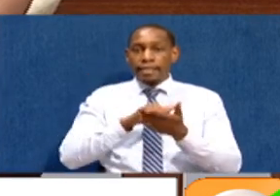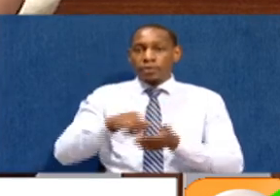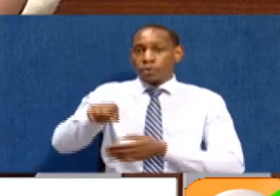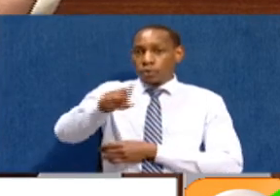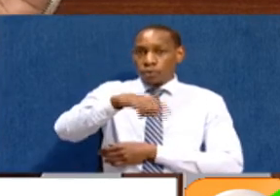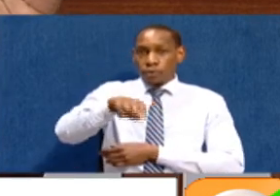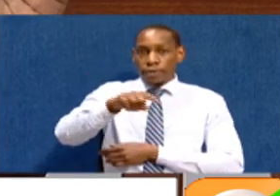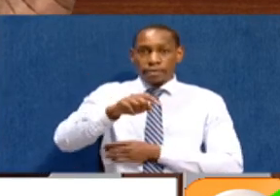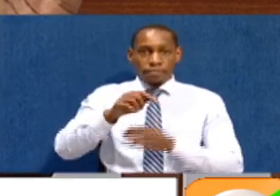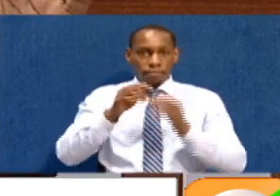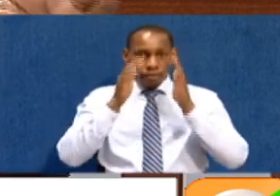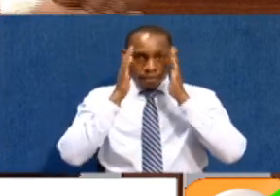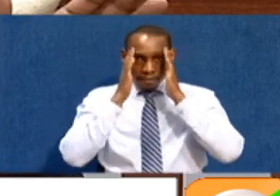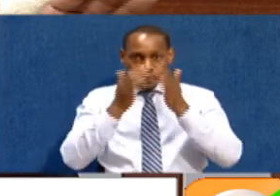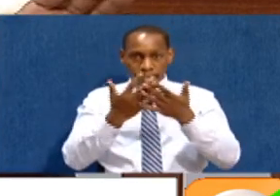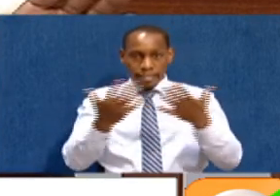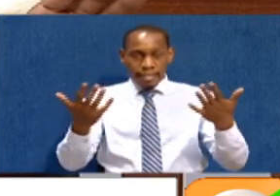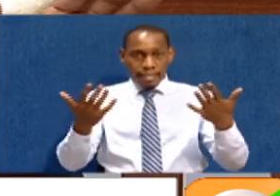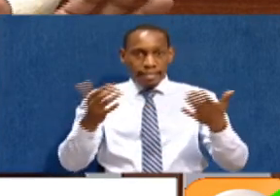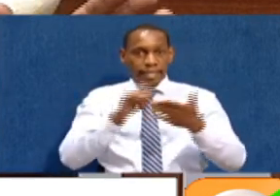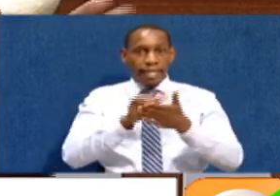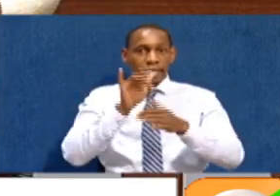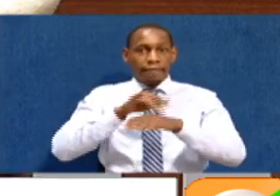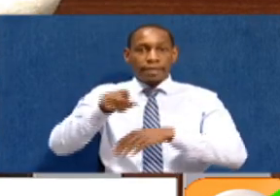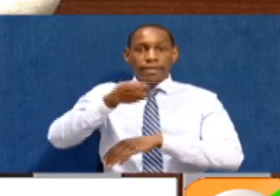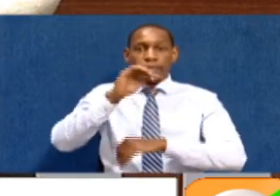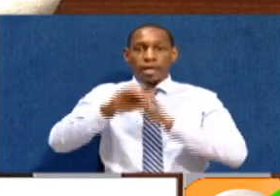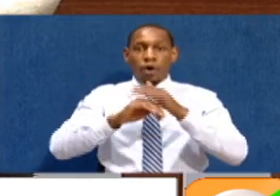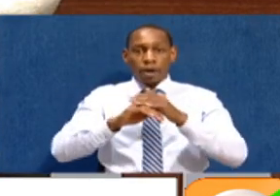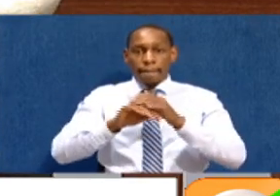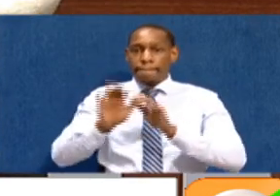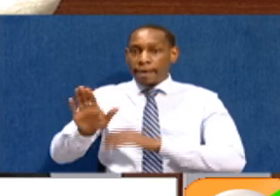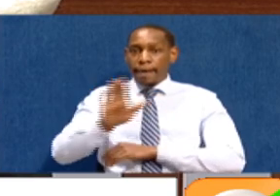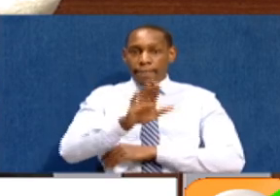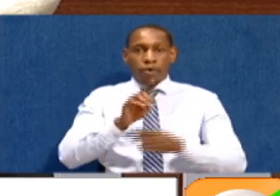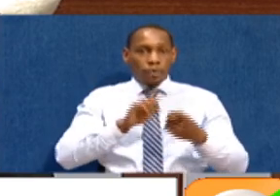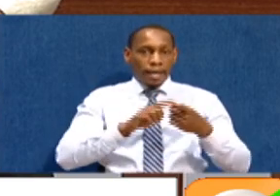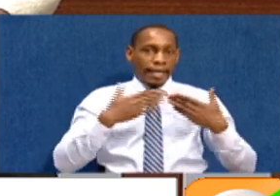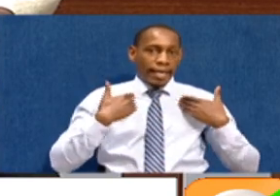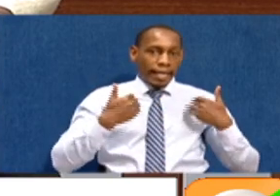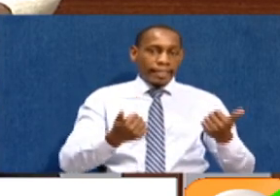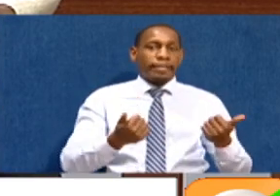we are looking at things that affect us all. Health,